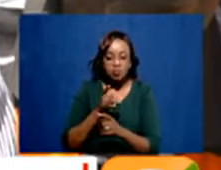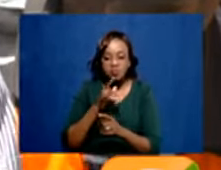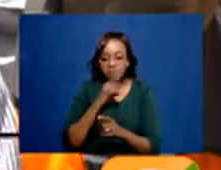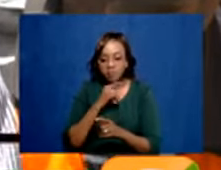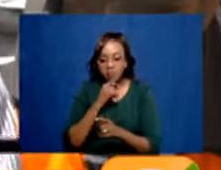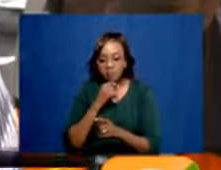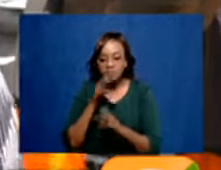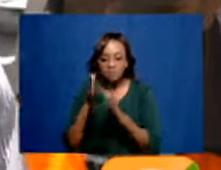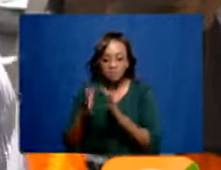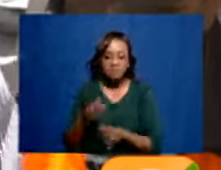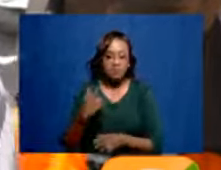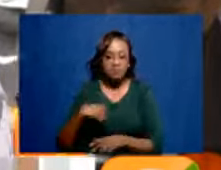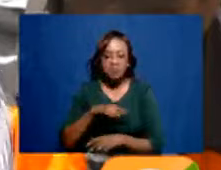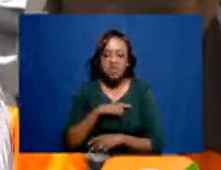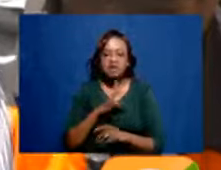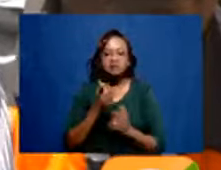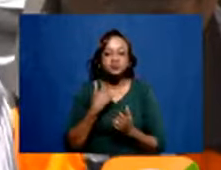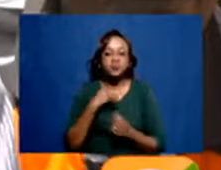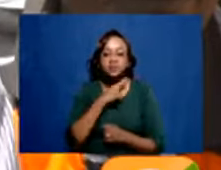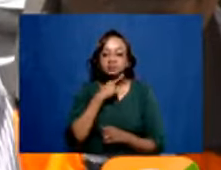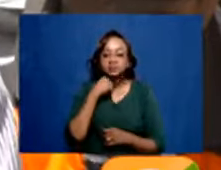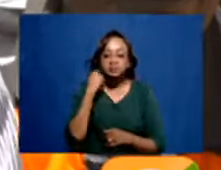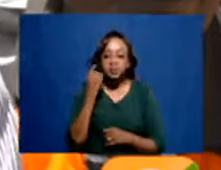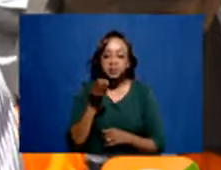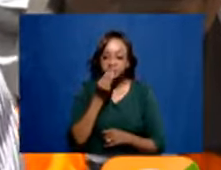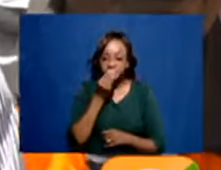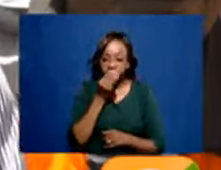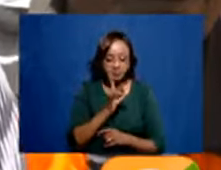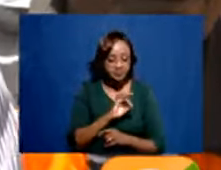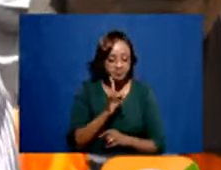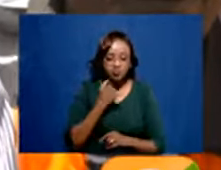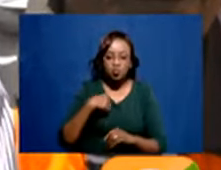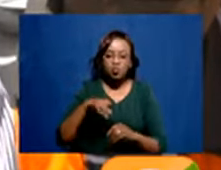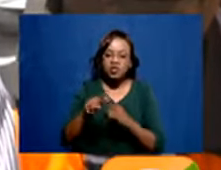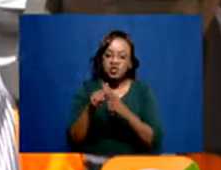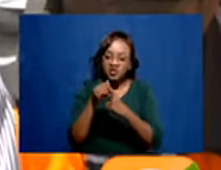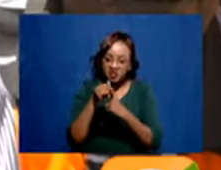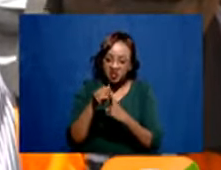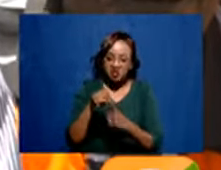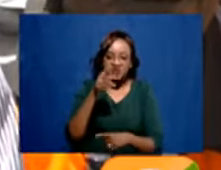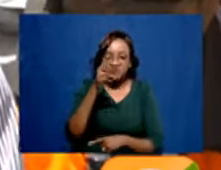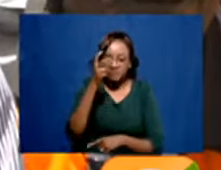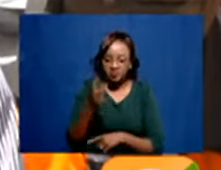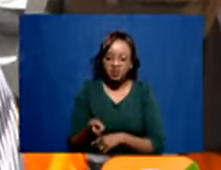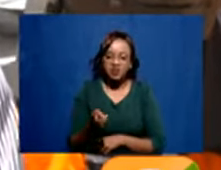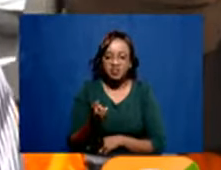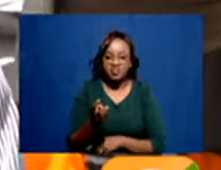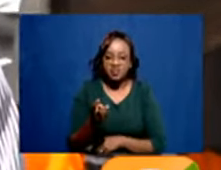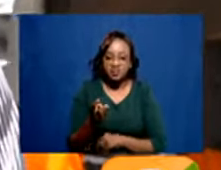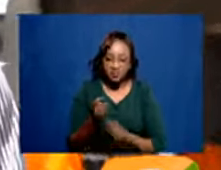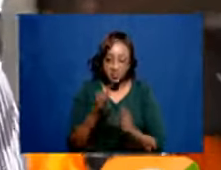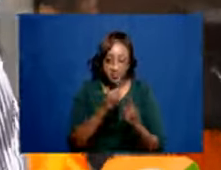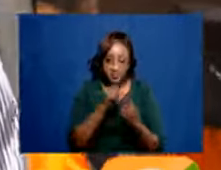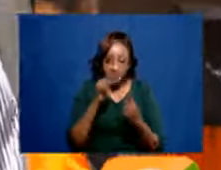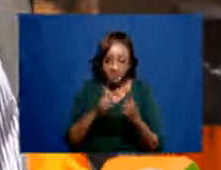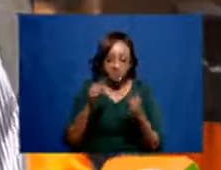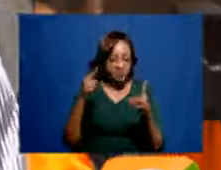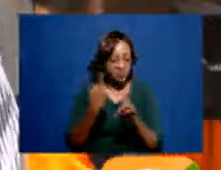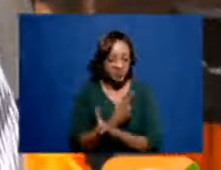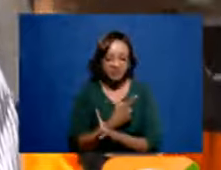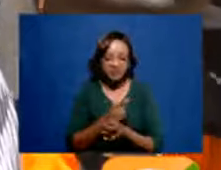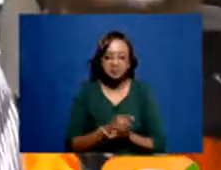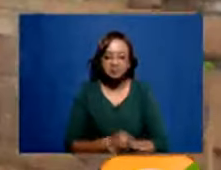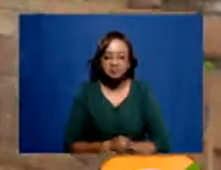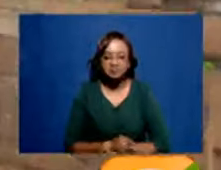huwa hatuichinji, huwa tunaiua. Tuna tofauti kati ya kuchinja ng'ombe na